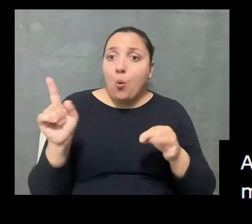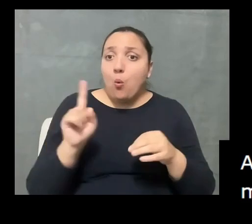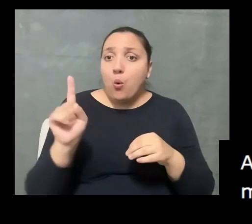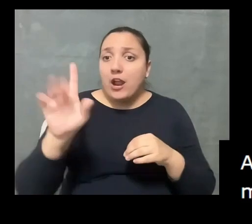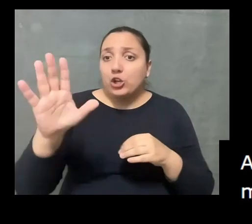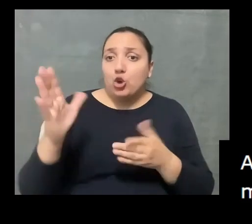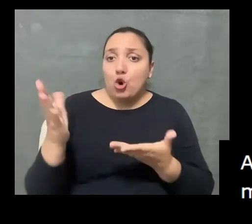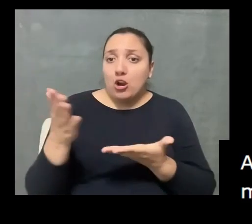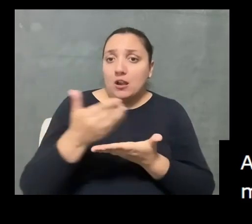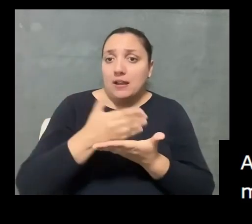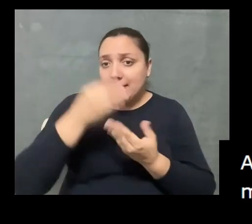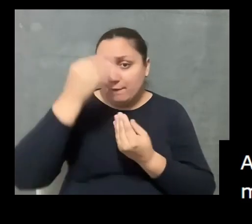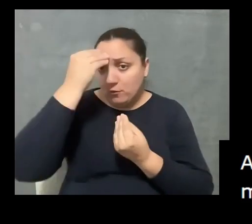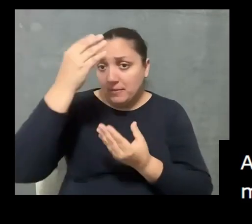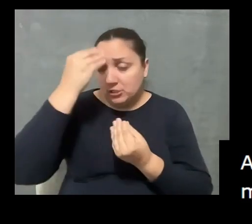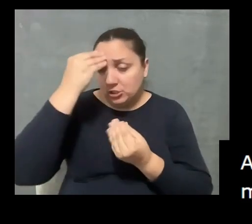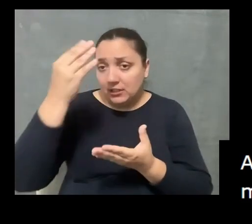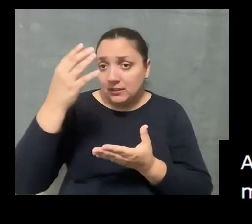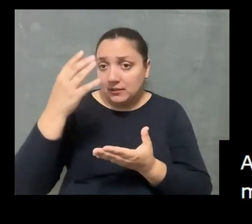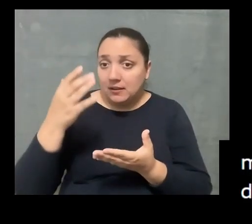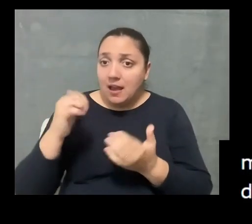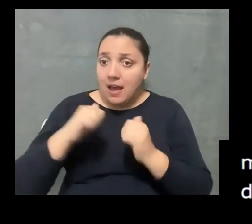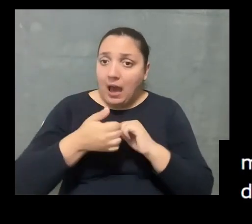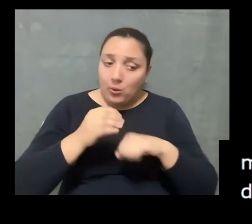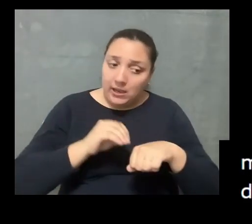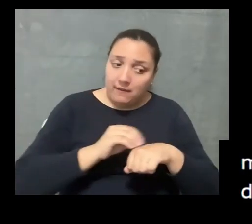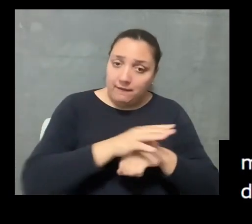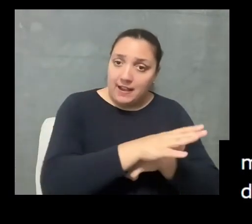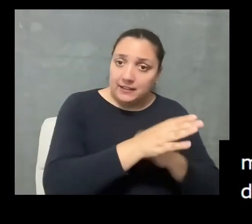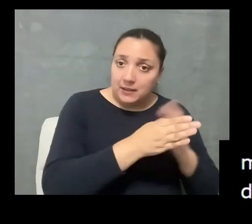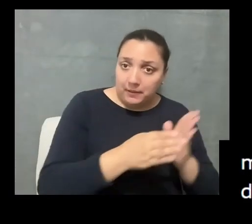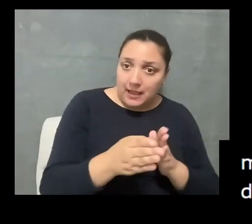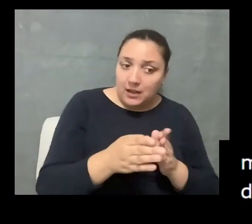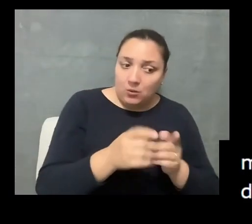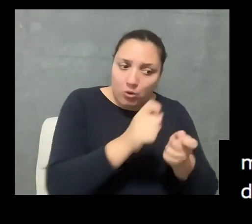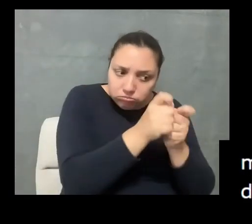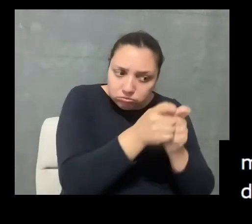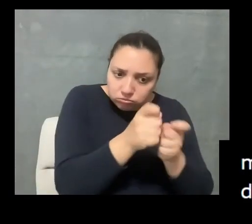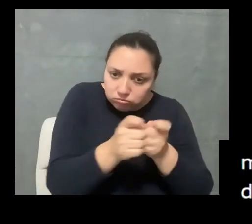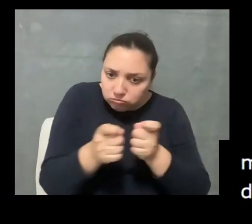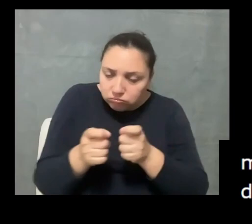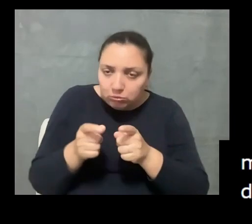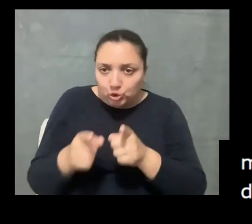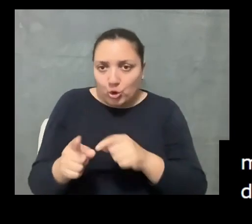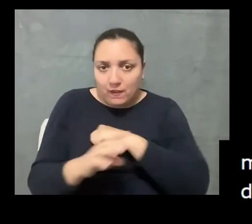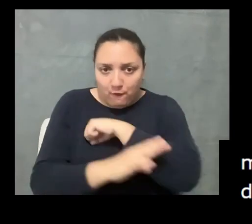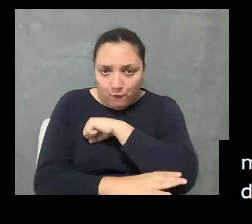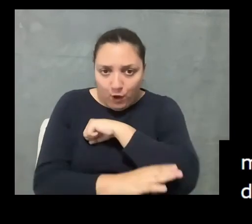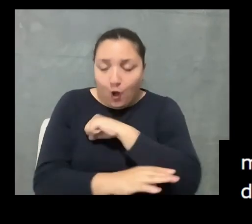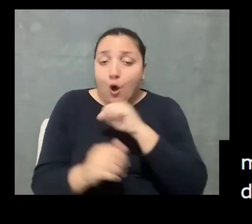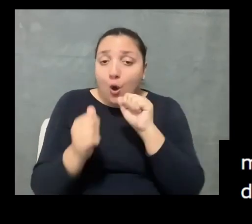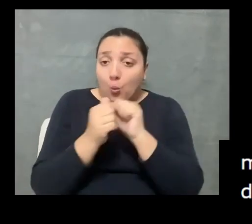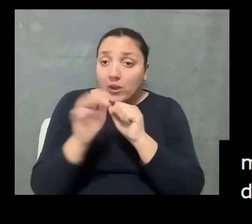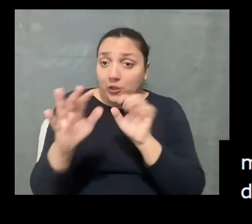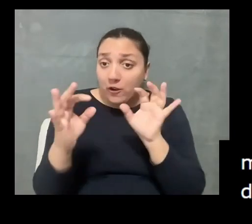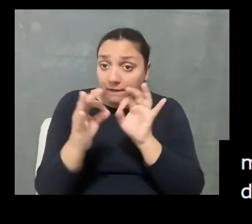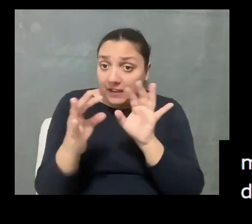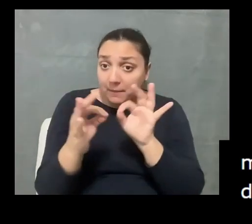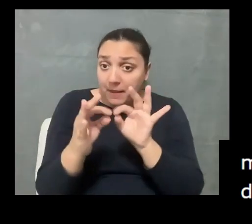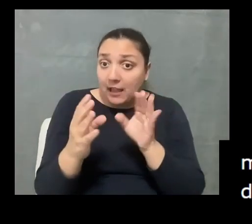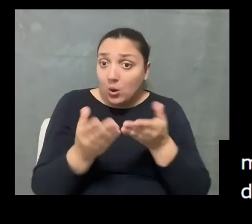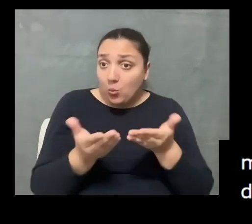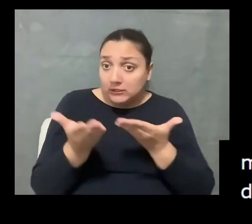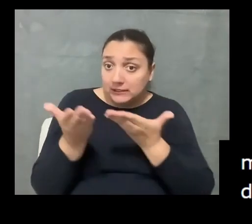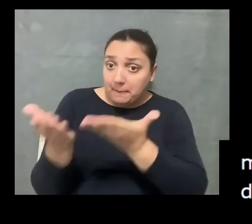in the plan. We'll refine that plan throughout the fall and then with your feedback, we will submit that plan, the